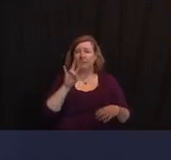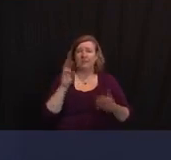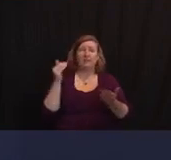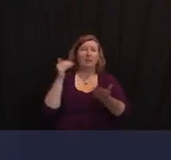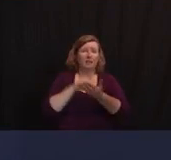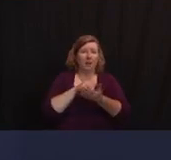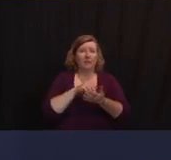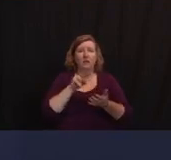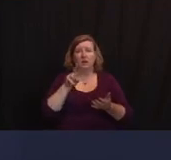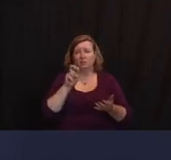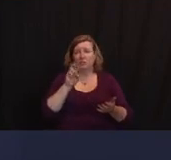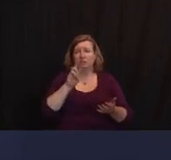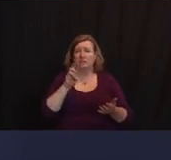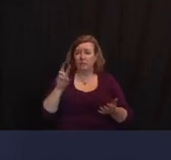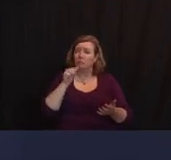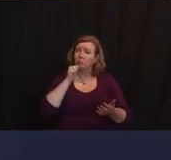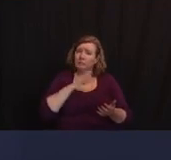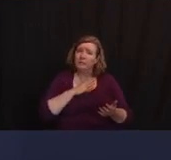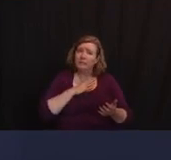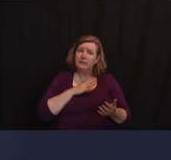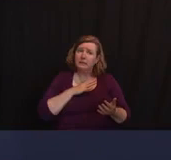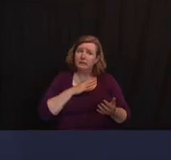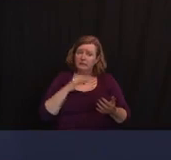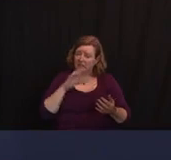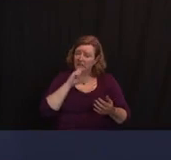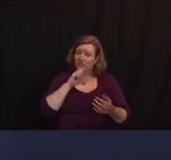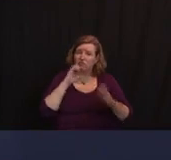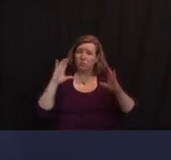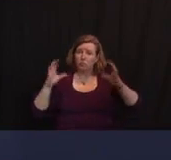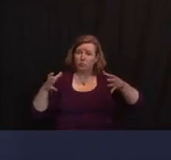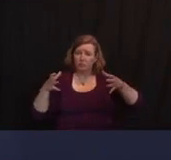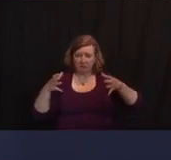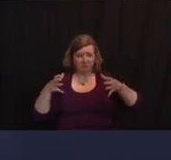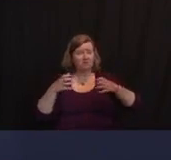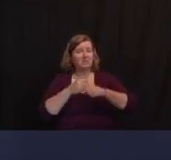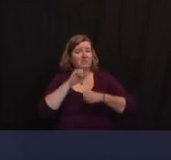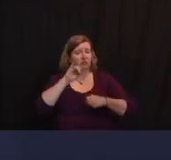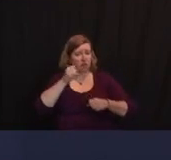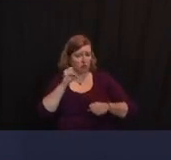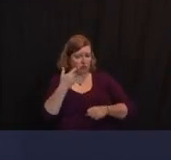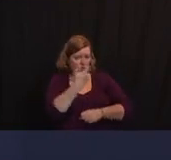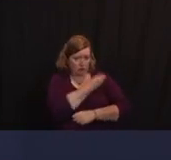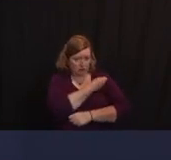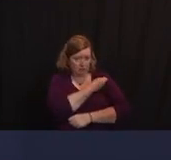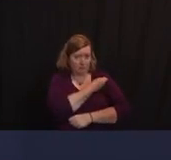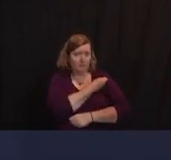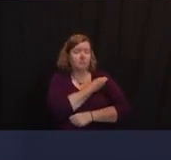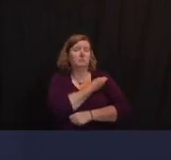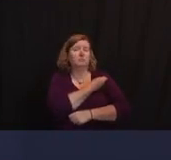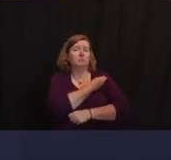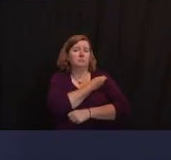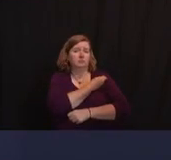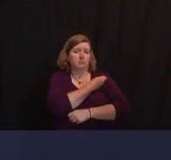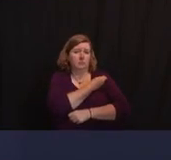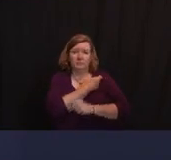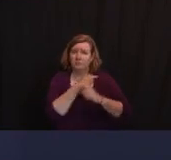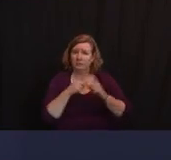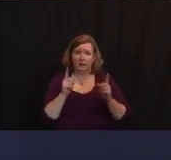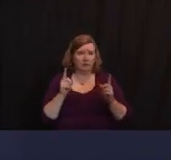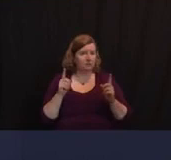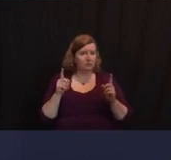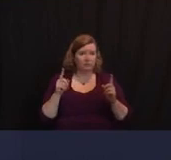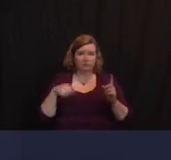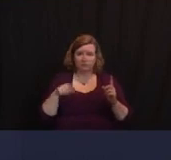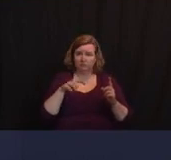47,266 women in that age group have received the J&J vaccine. But again, we have